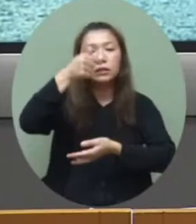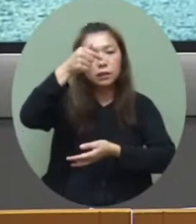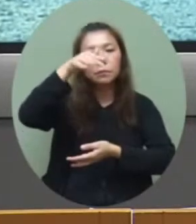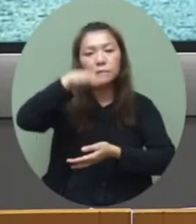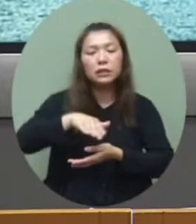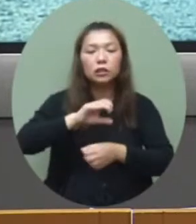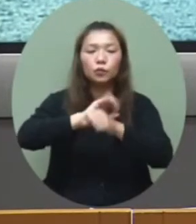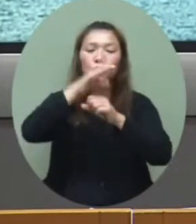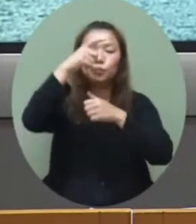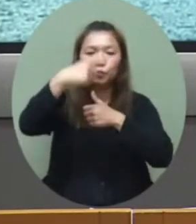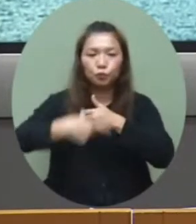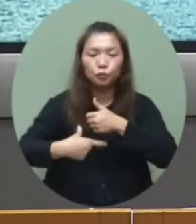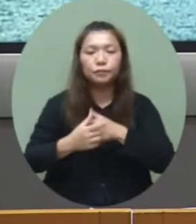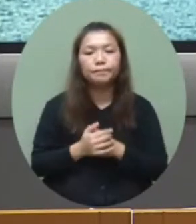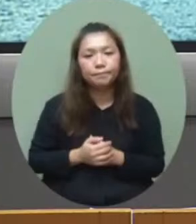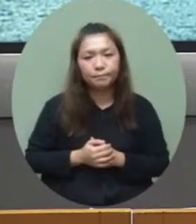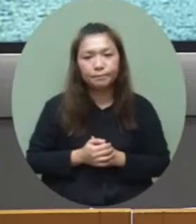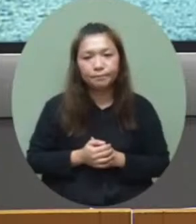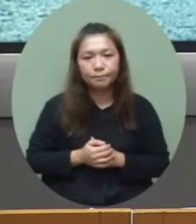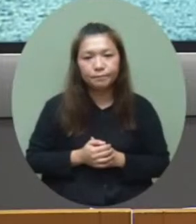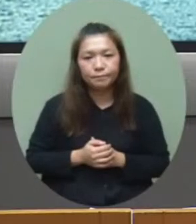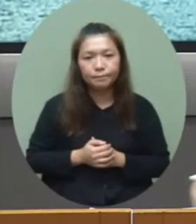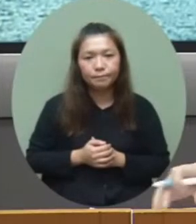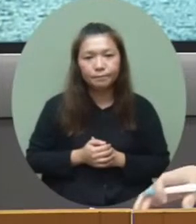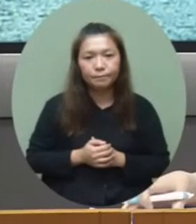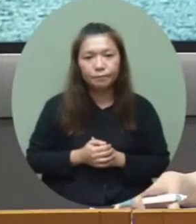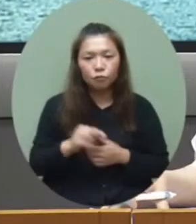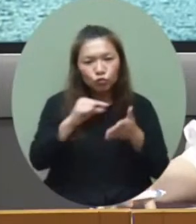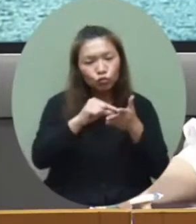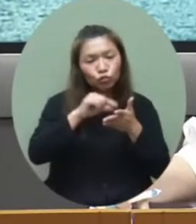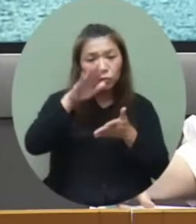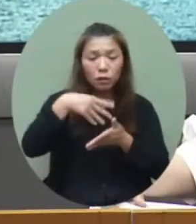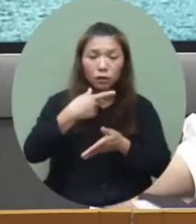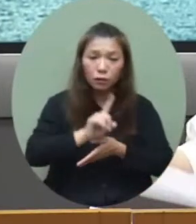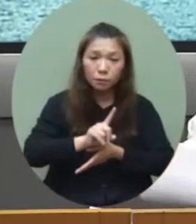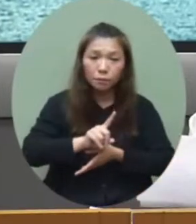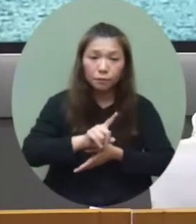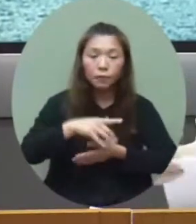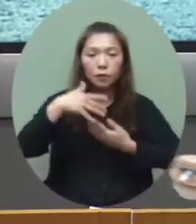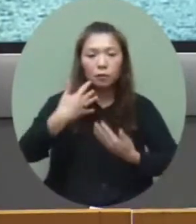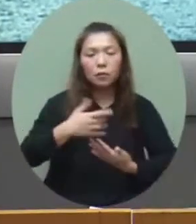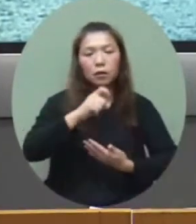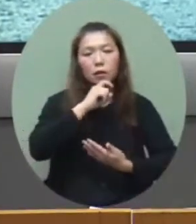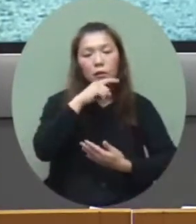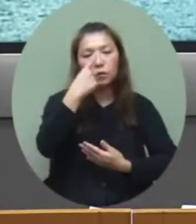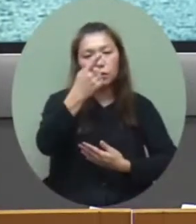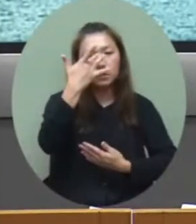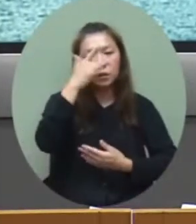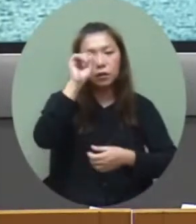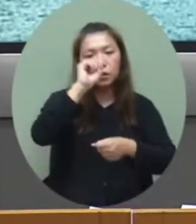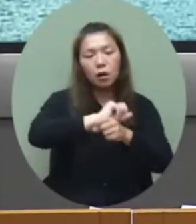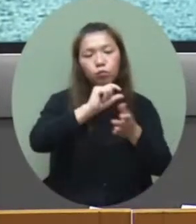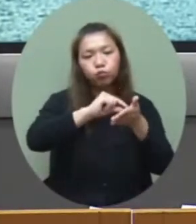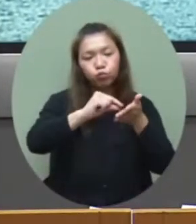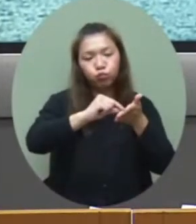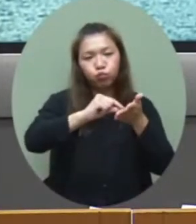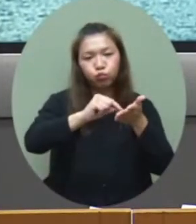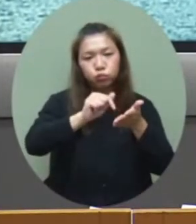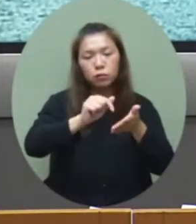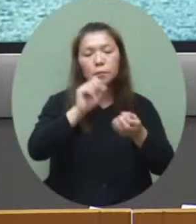other places, they have reported only 10 or fewer than 10 cases. As for residential care